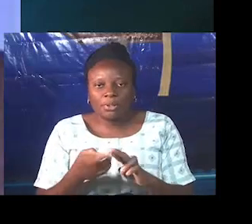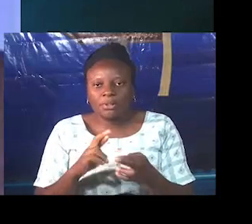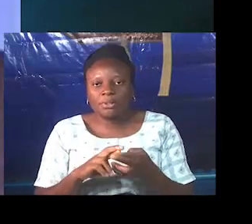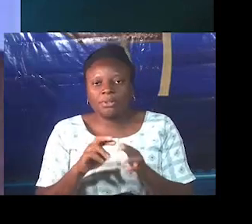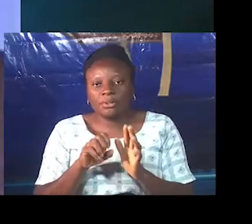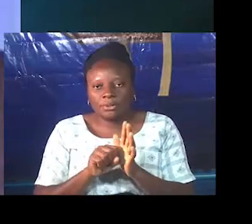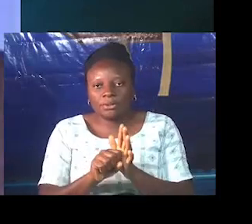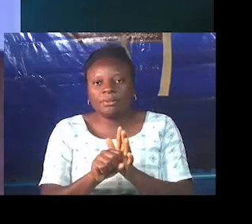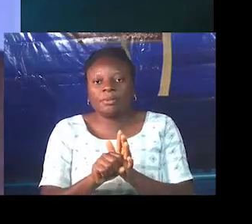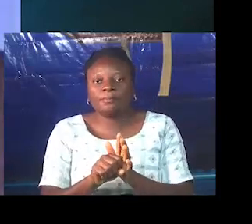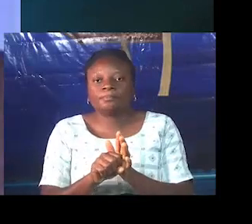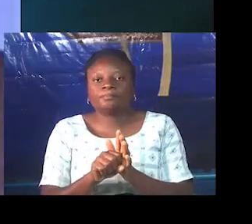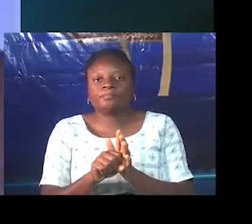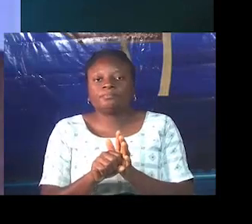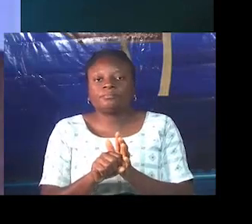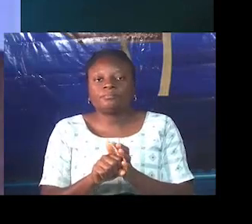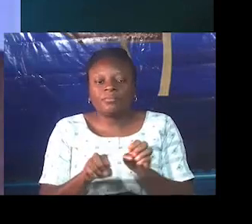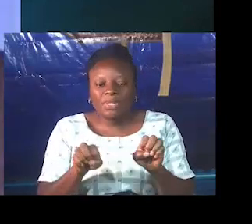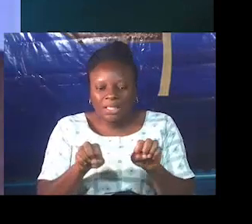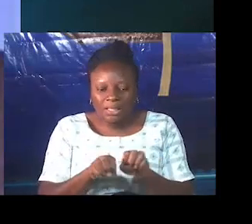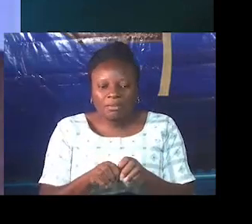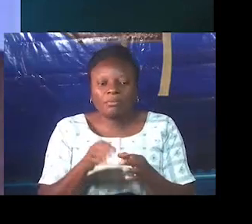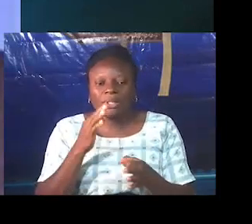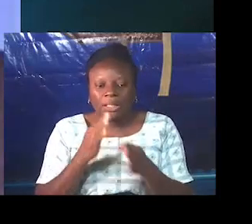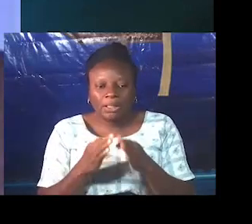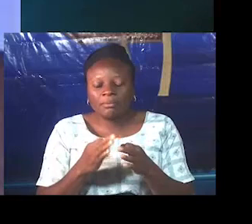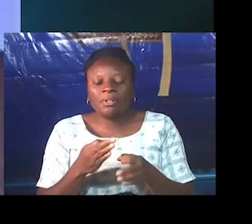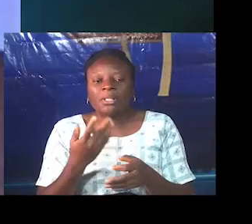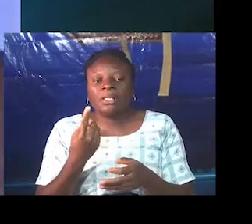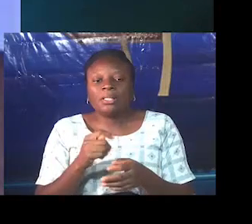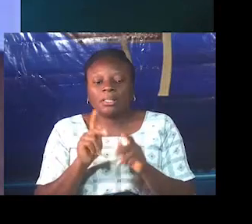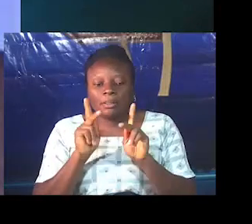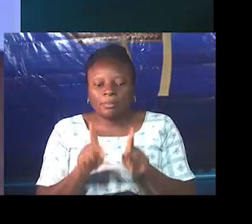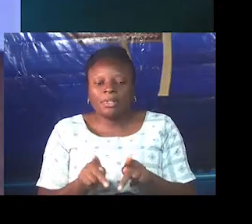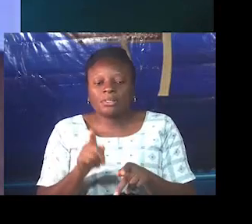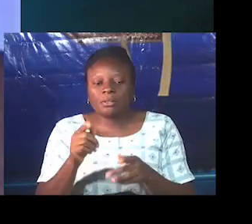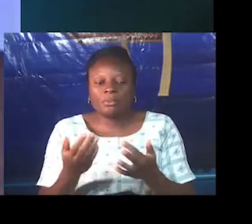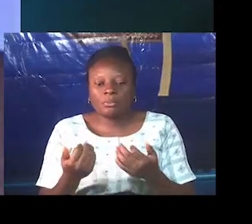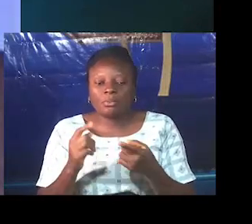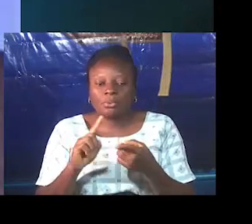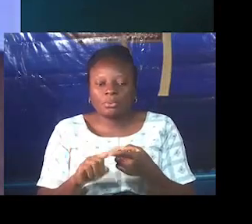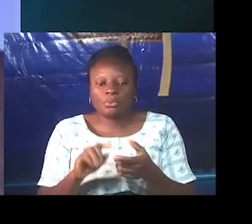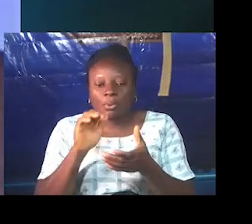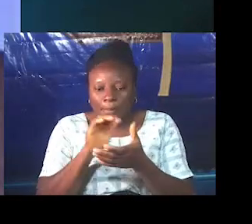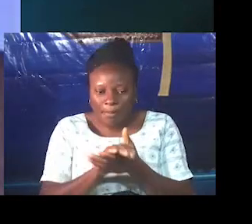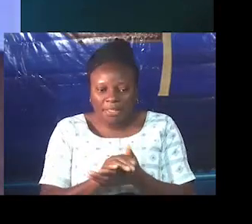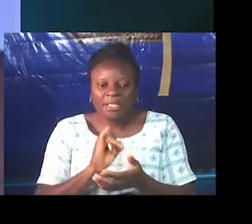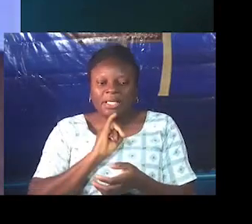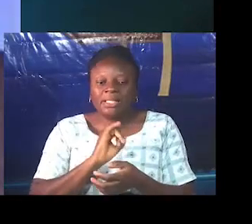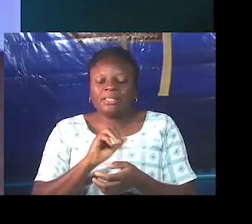you, even if he be a Christian, it is not yet correct to rush at